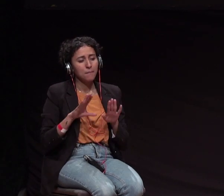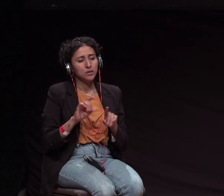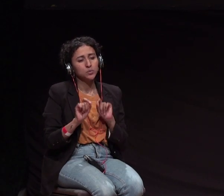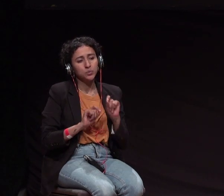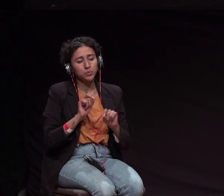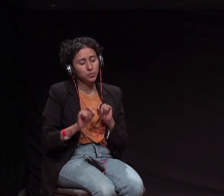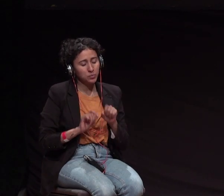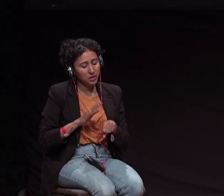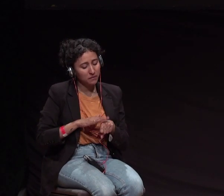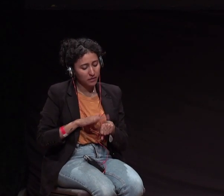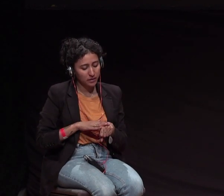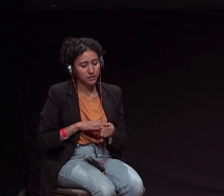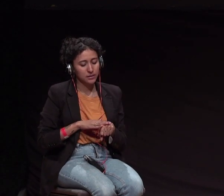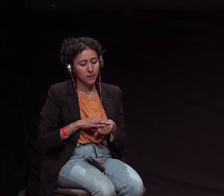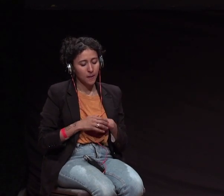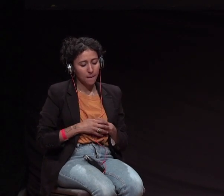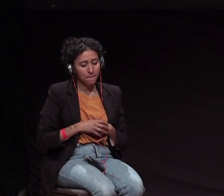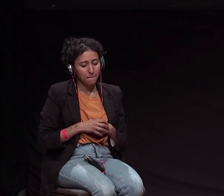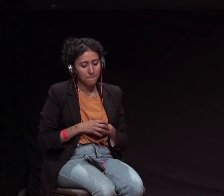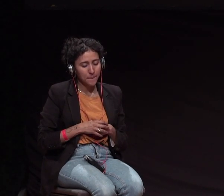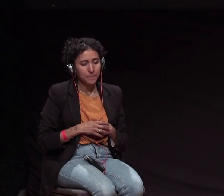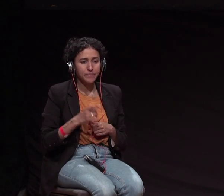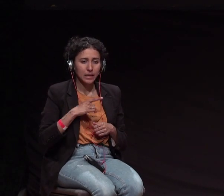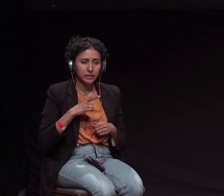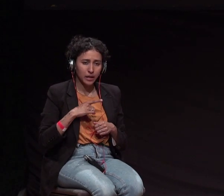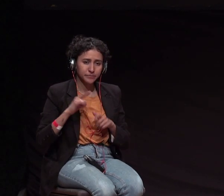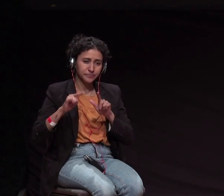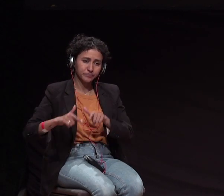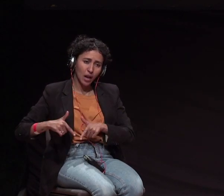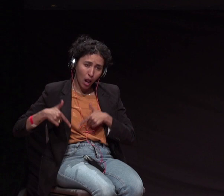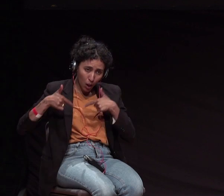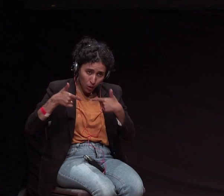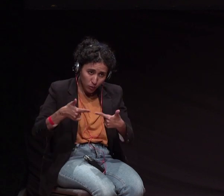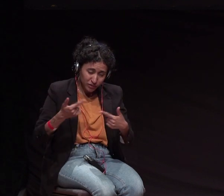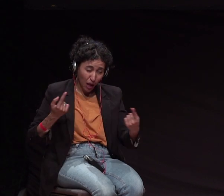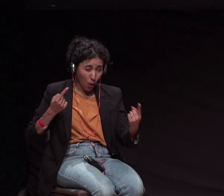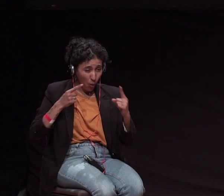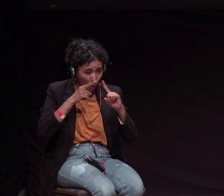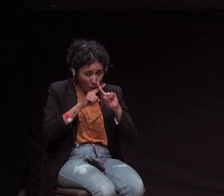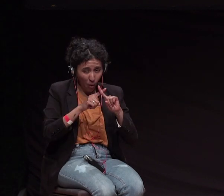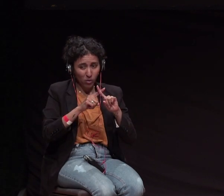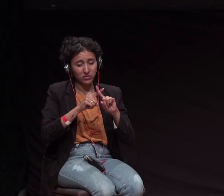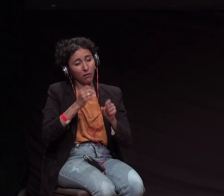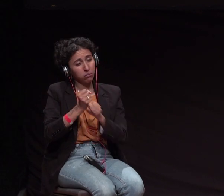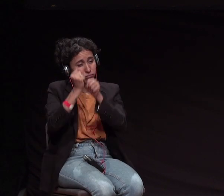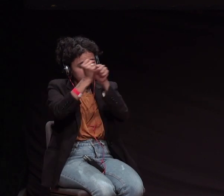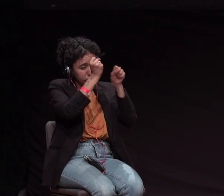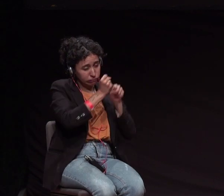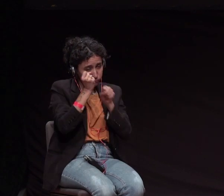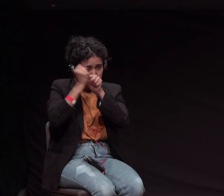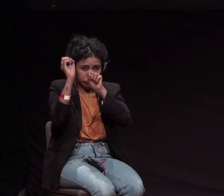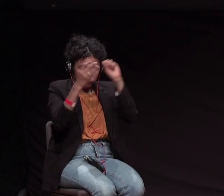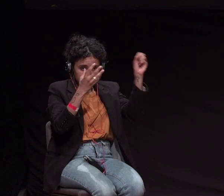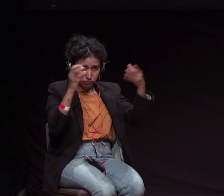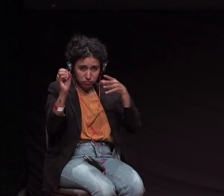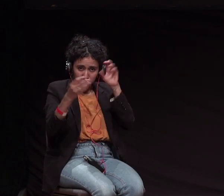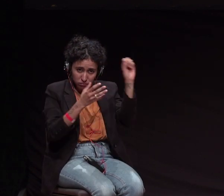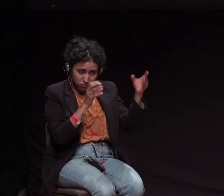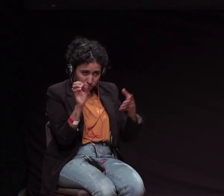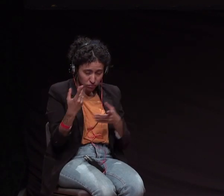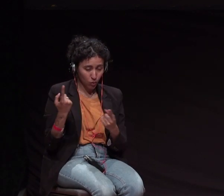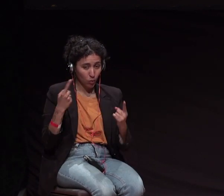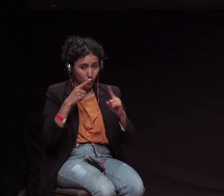along with uniting gentrification struggles across the boroughs, is focusing specifically on the Department of City Planning, because a lot of this has to do